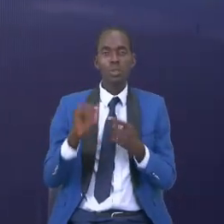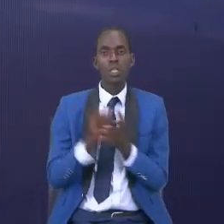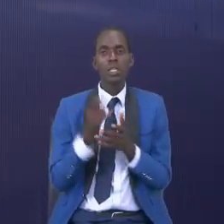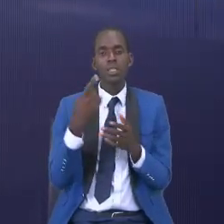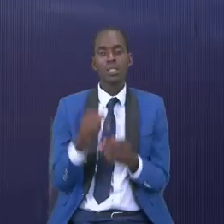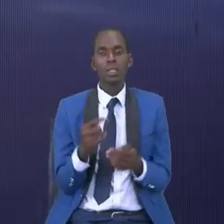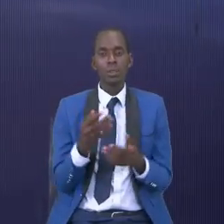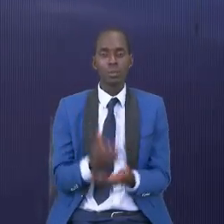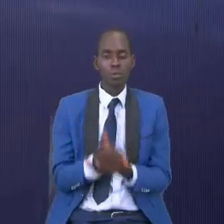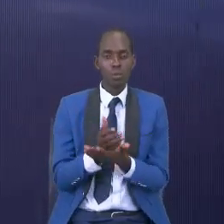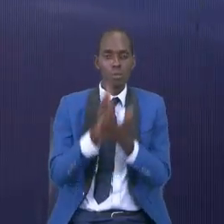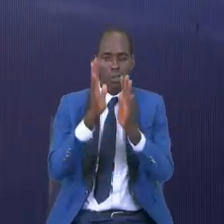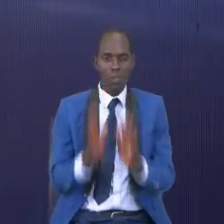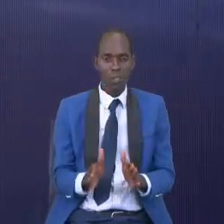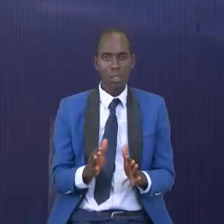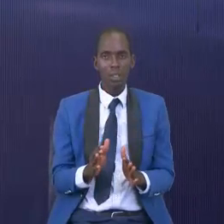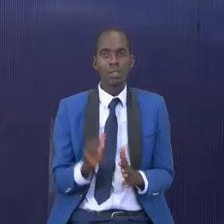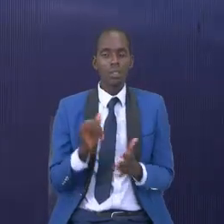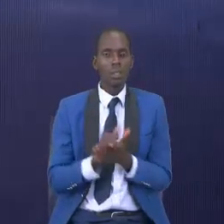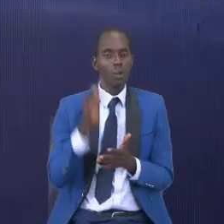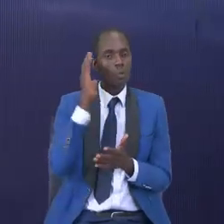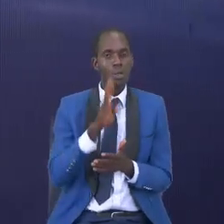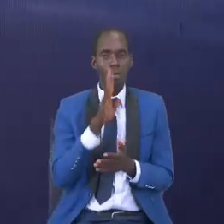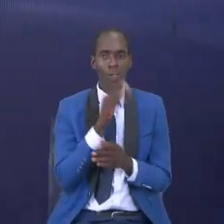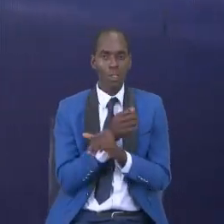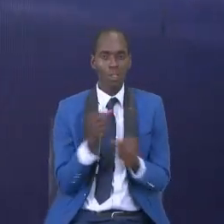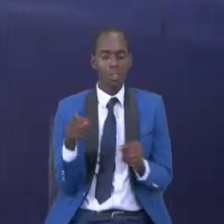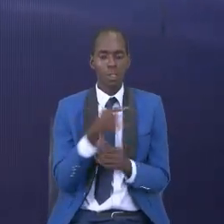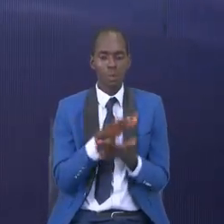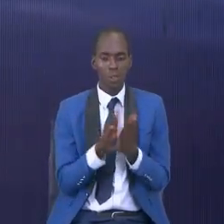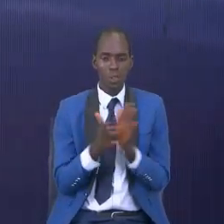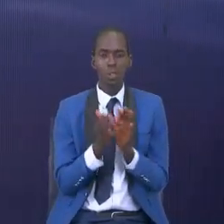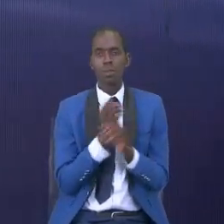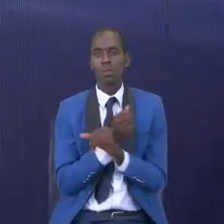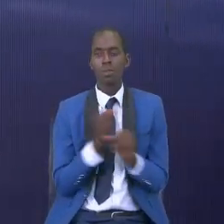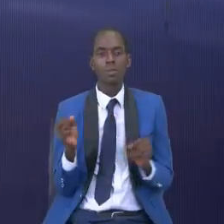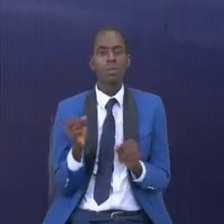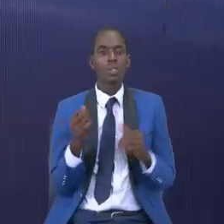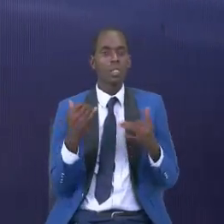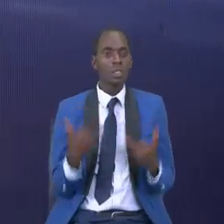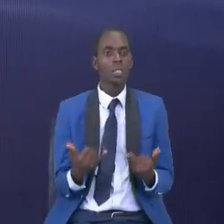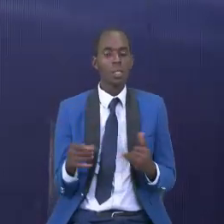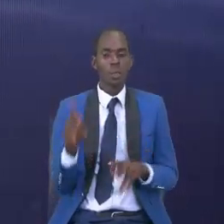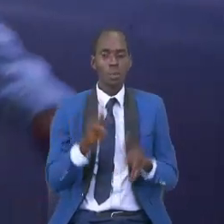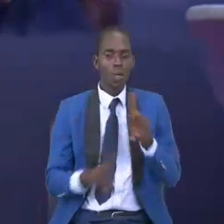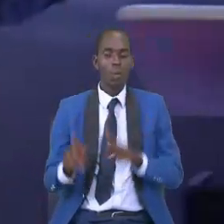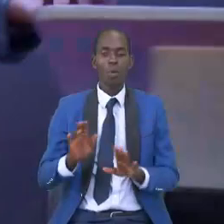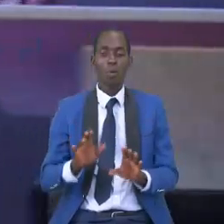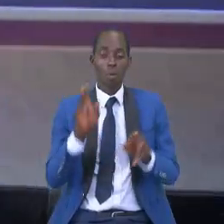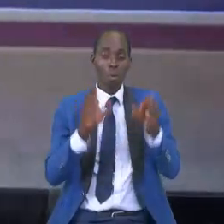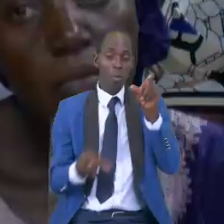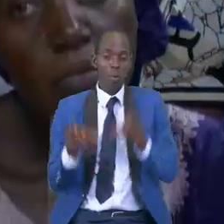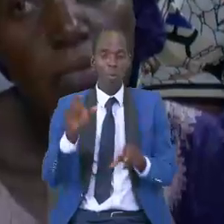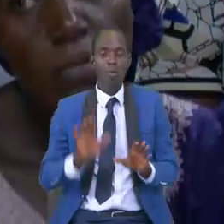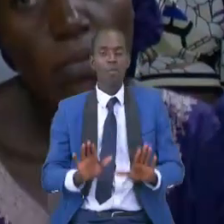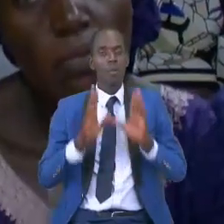converted. They were converted. Now they feared the Lord, the God of heaven, exceedingly, and they